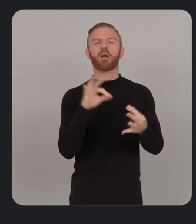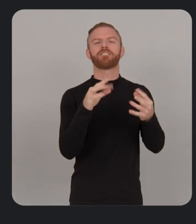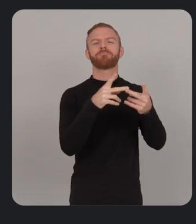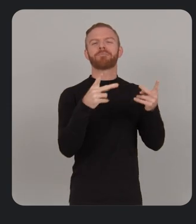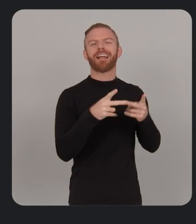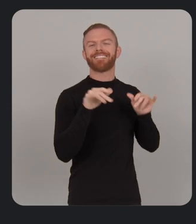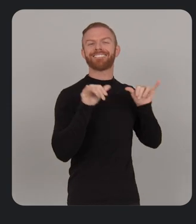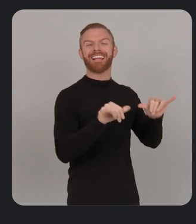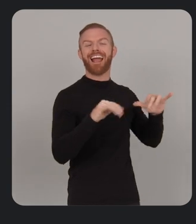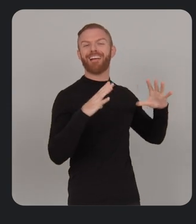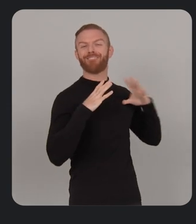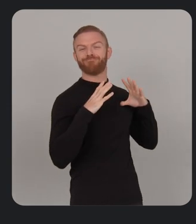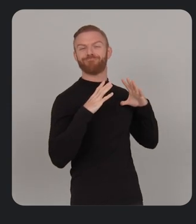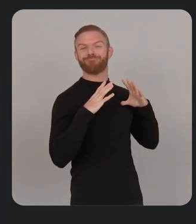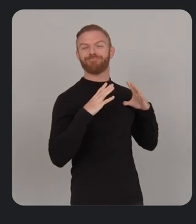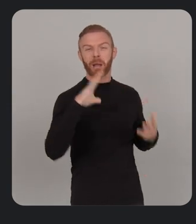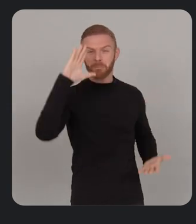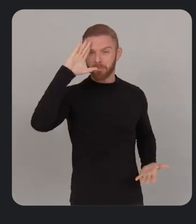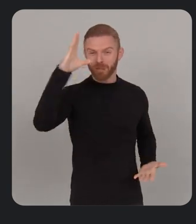Bonjour.